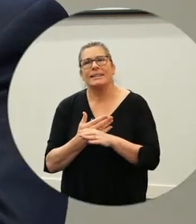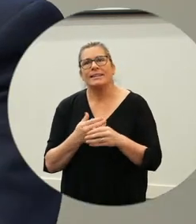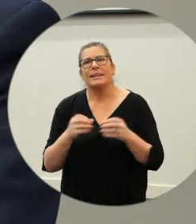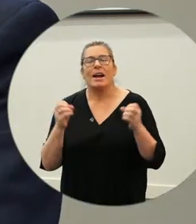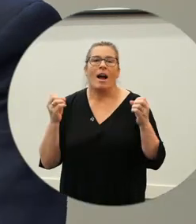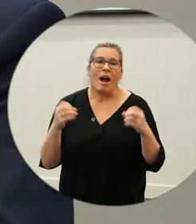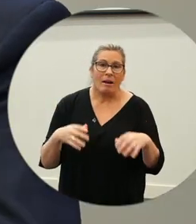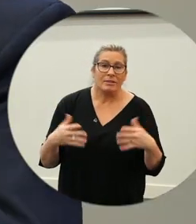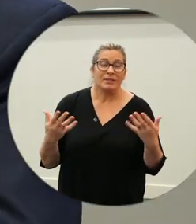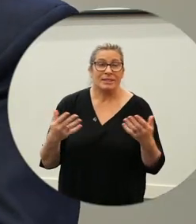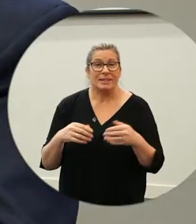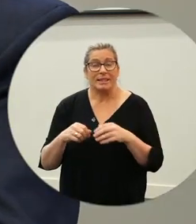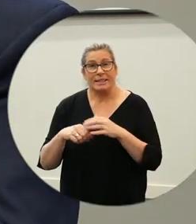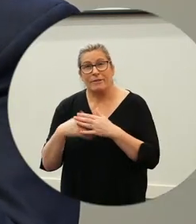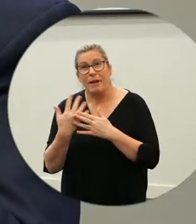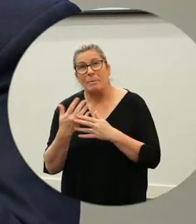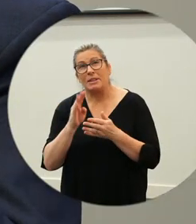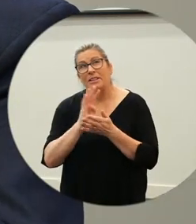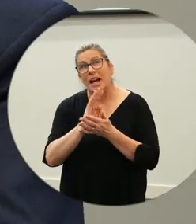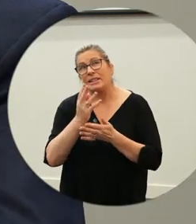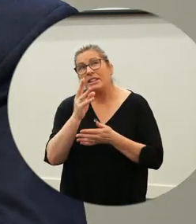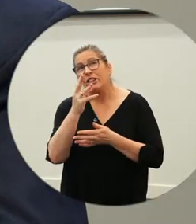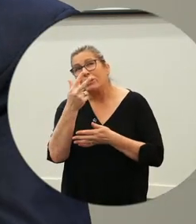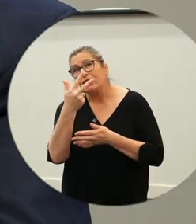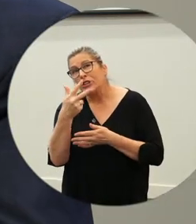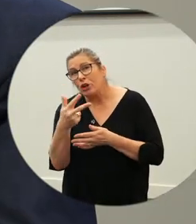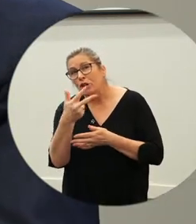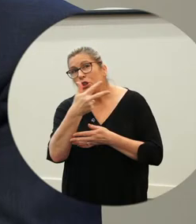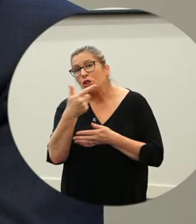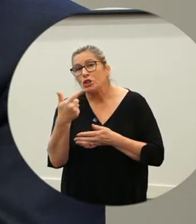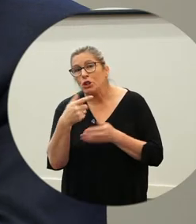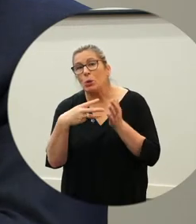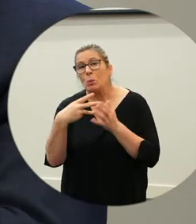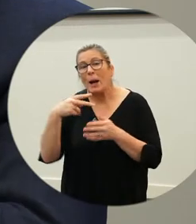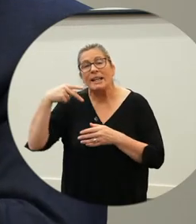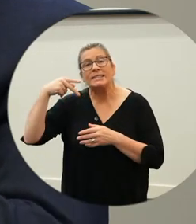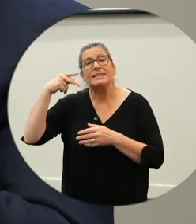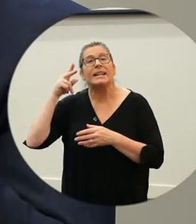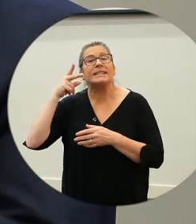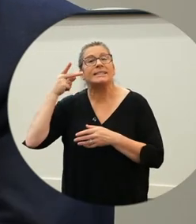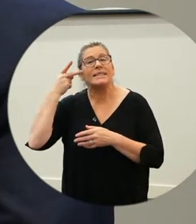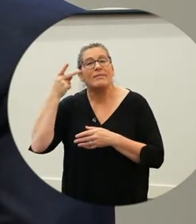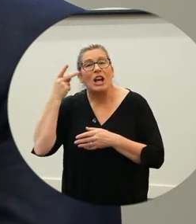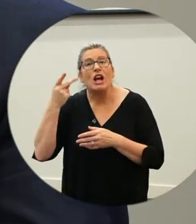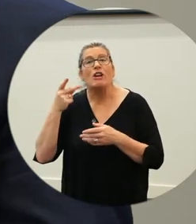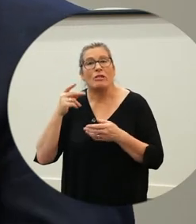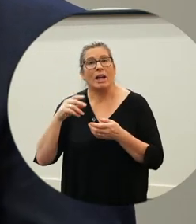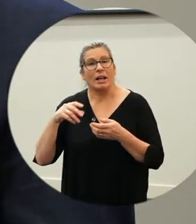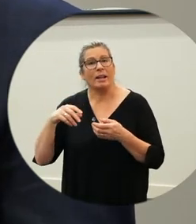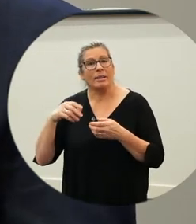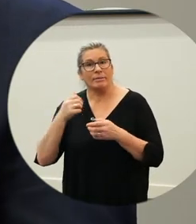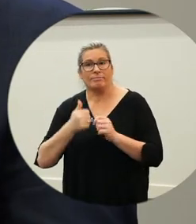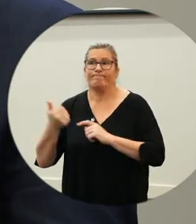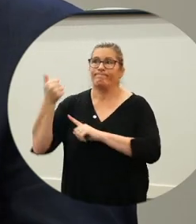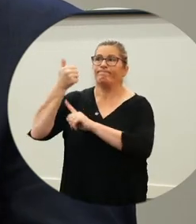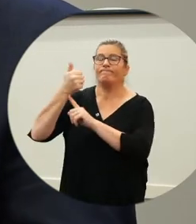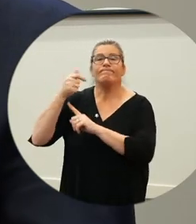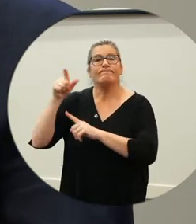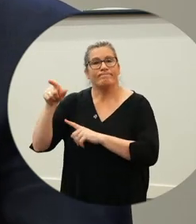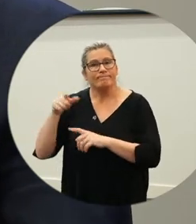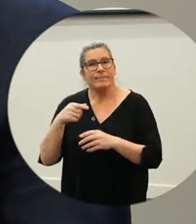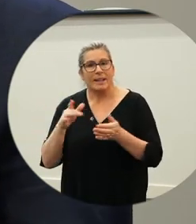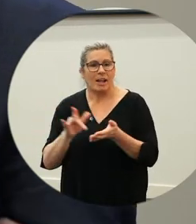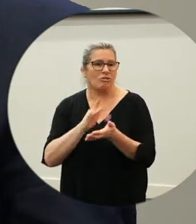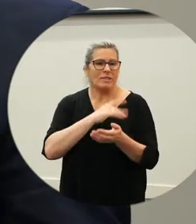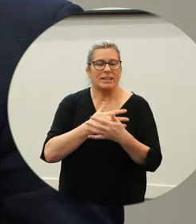there were significant developments. 1932, when De Valera came to power, he got rid of O'Duffy, he got rid of Nelligan, he got rid of a lot of the